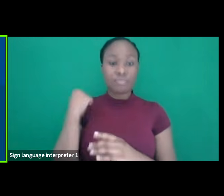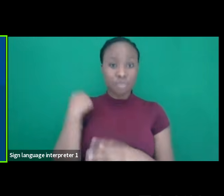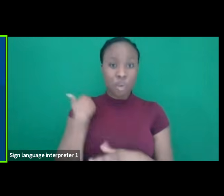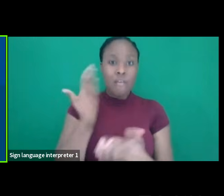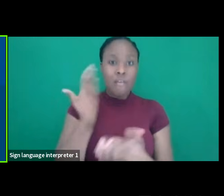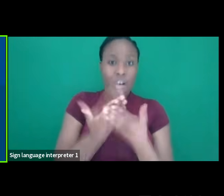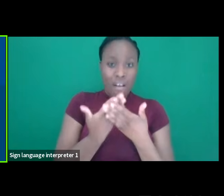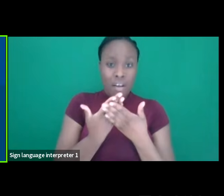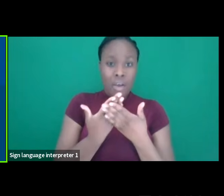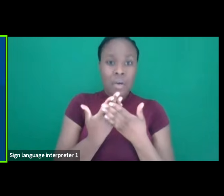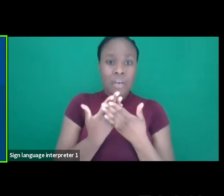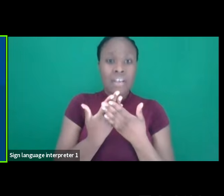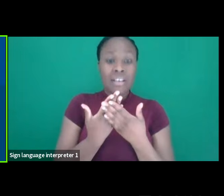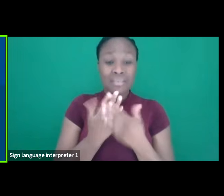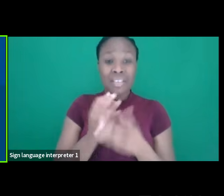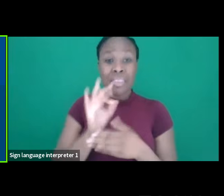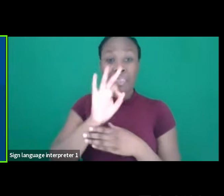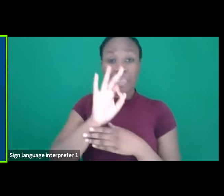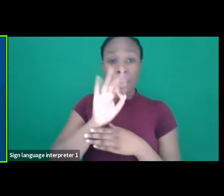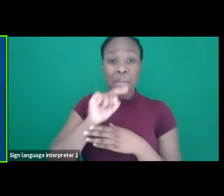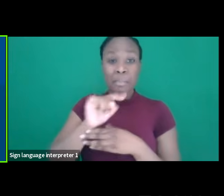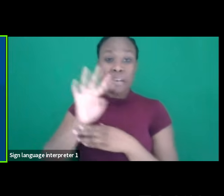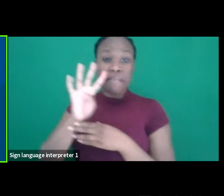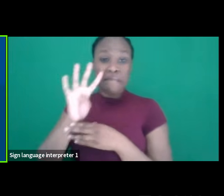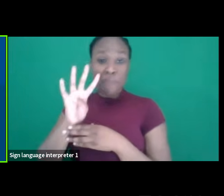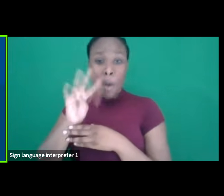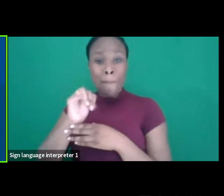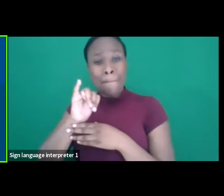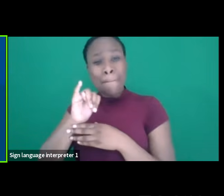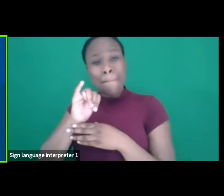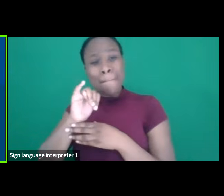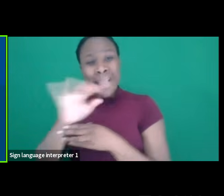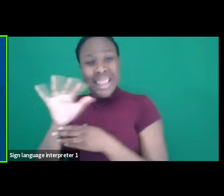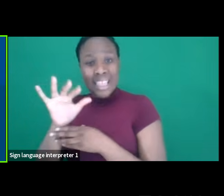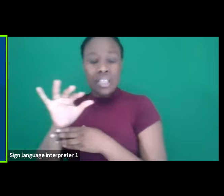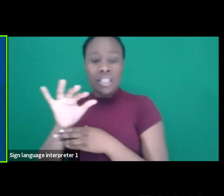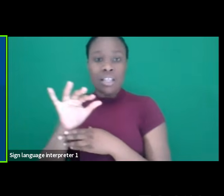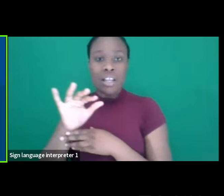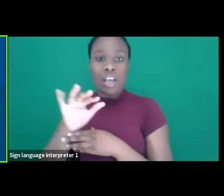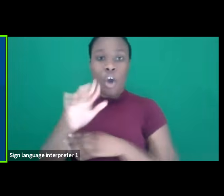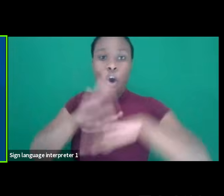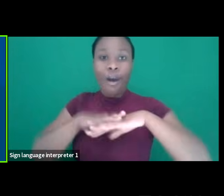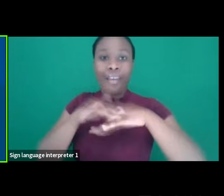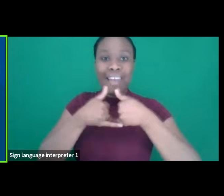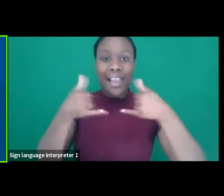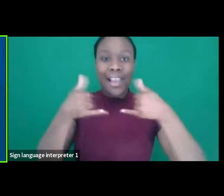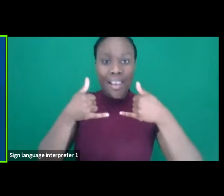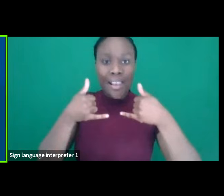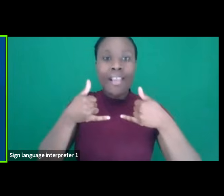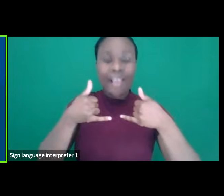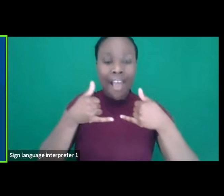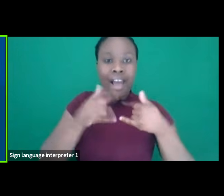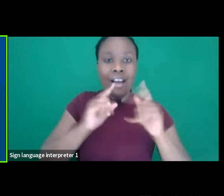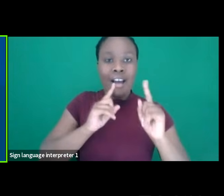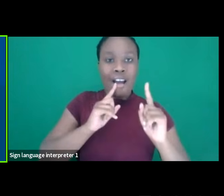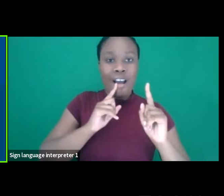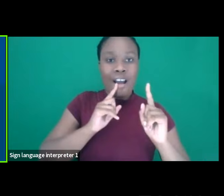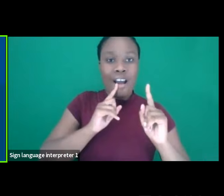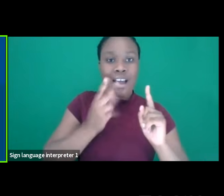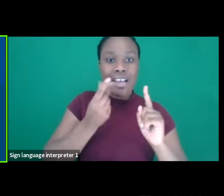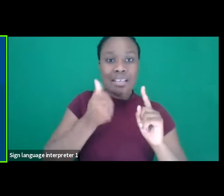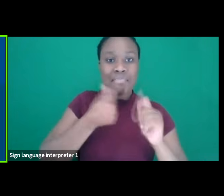out 3.4 million auto assessments. This is where we use third-party data